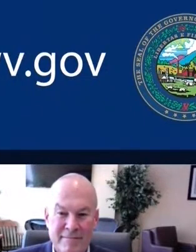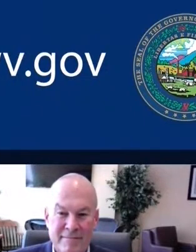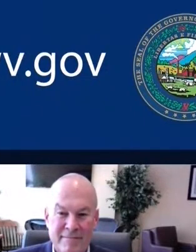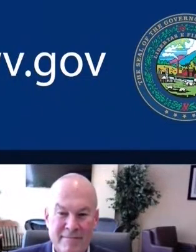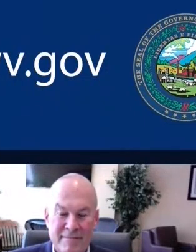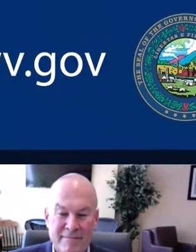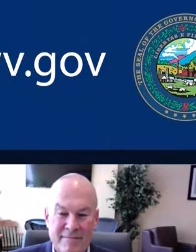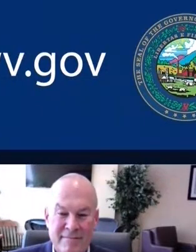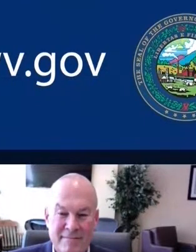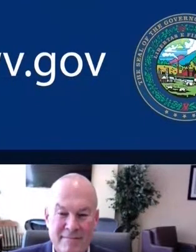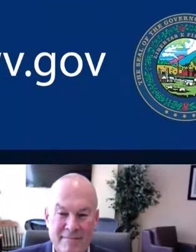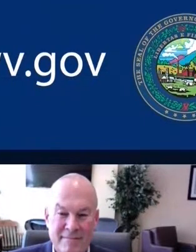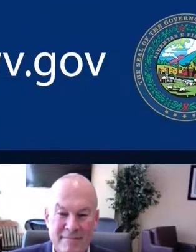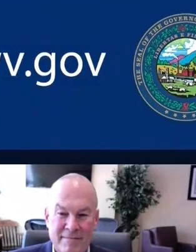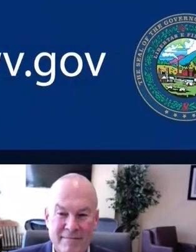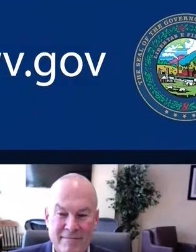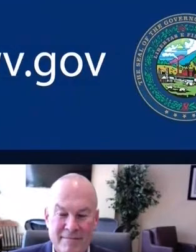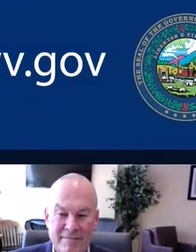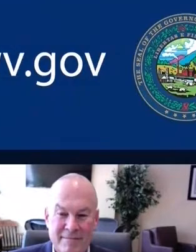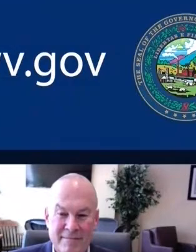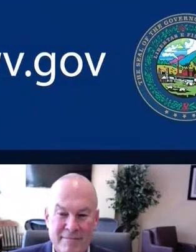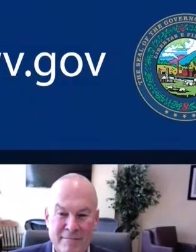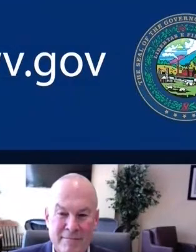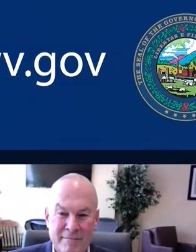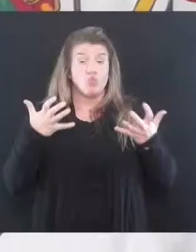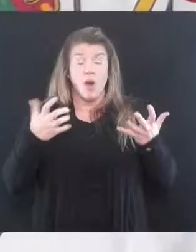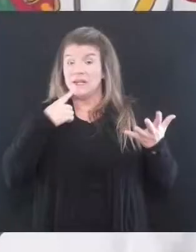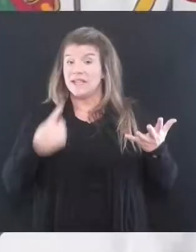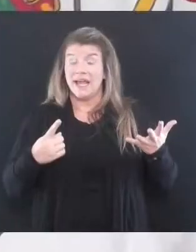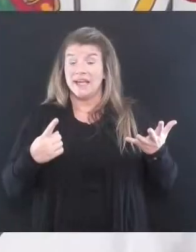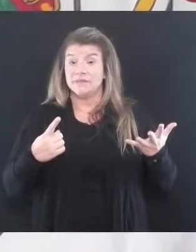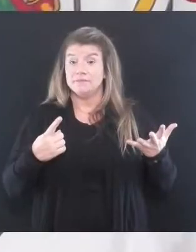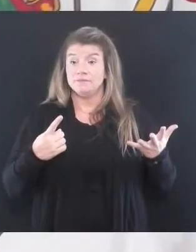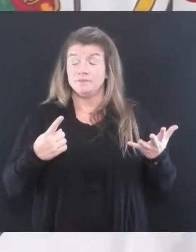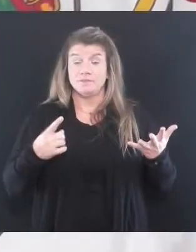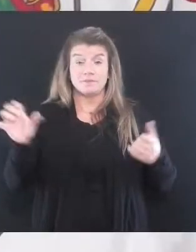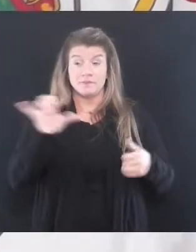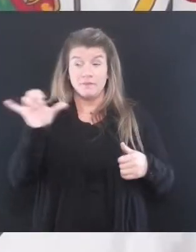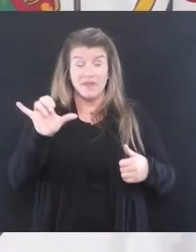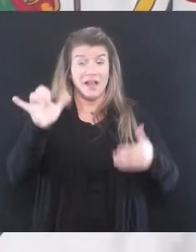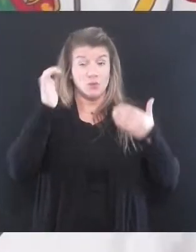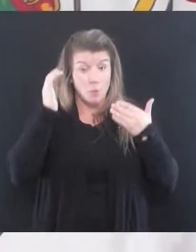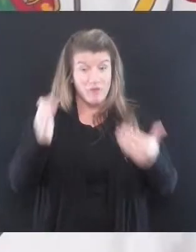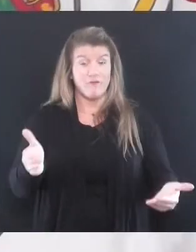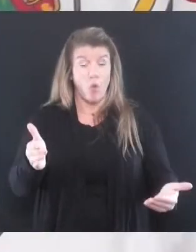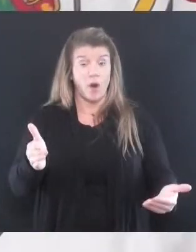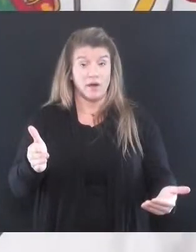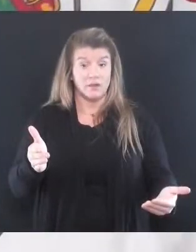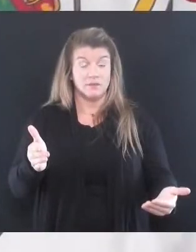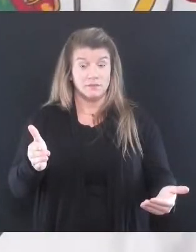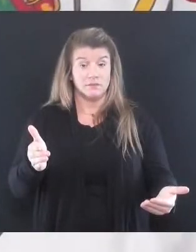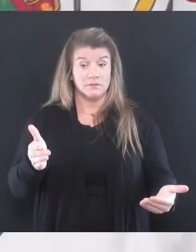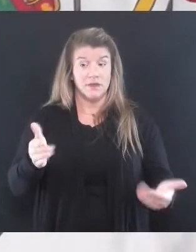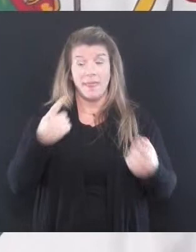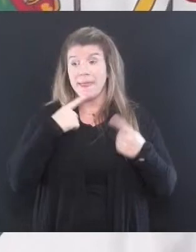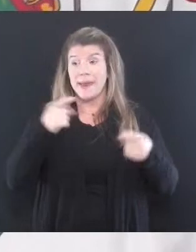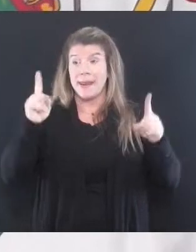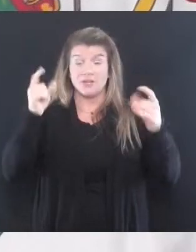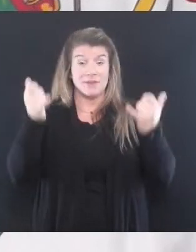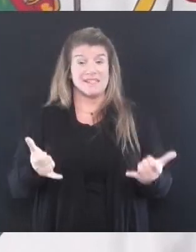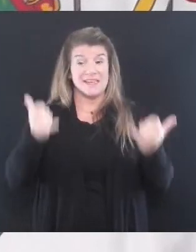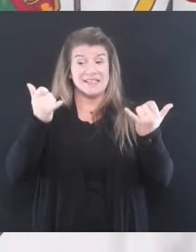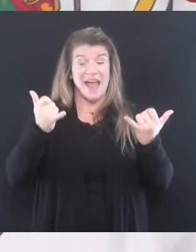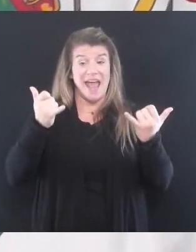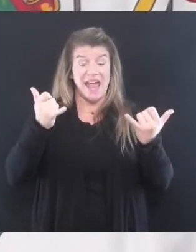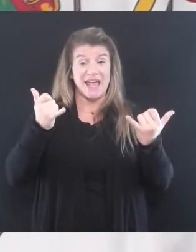Okay, I just want to just say this, as we go forward, the announcement today from